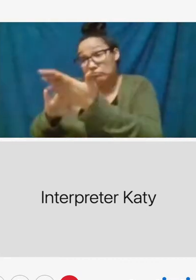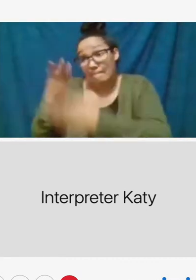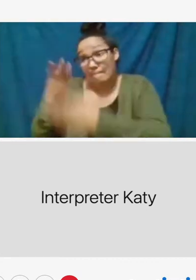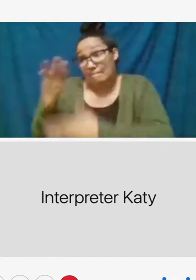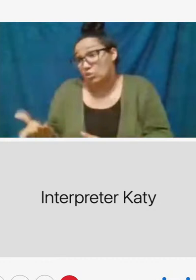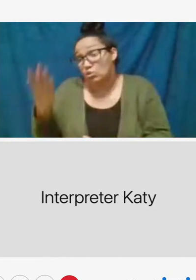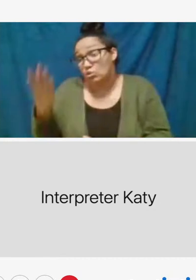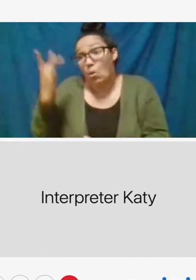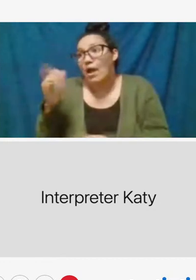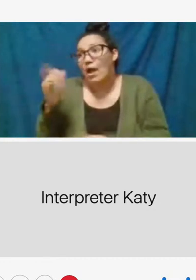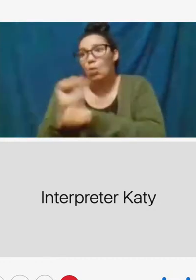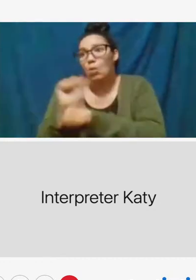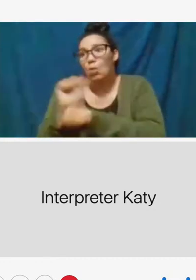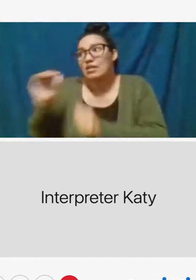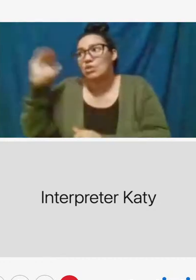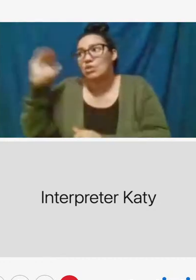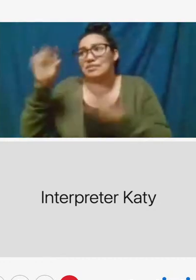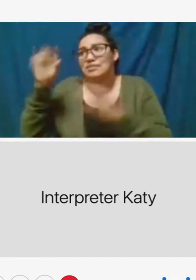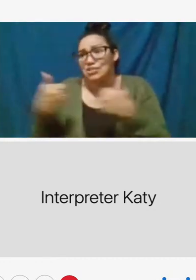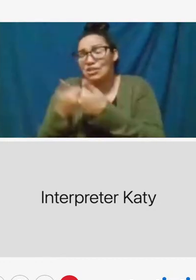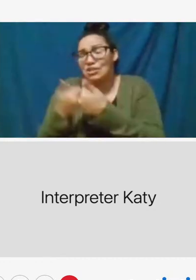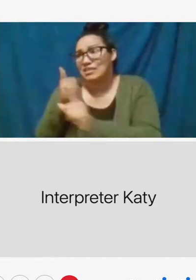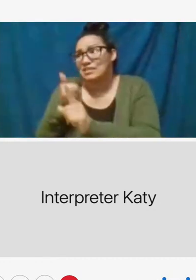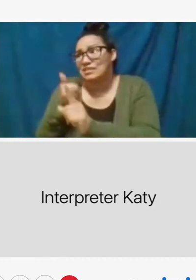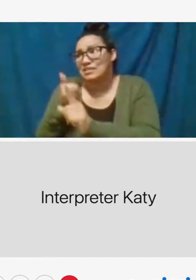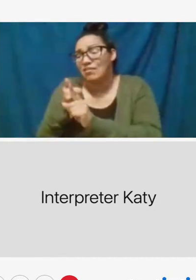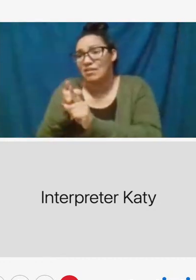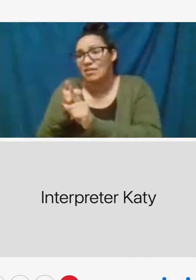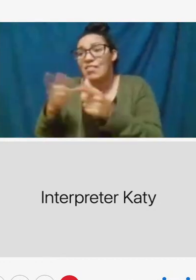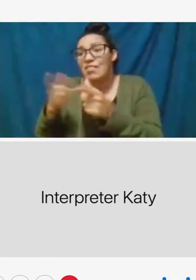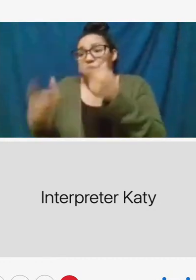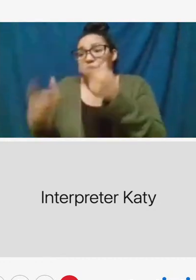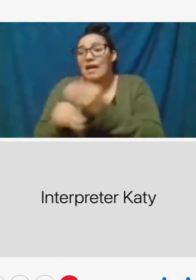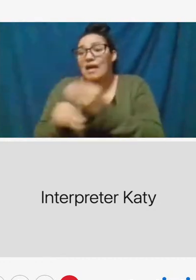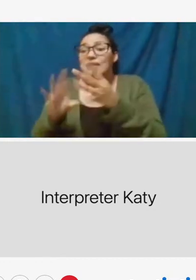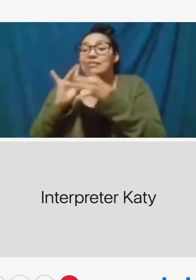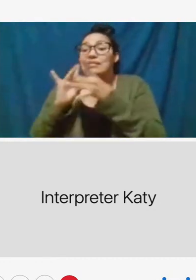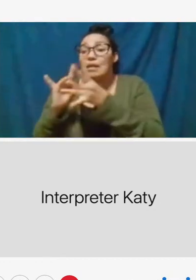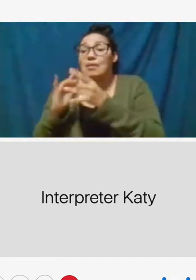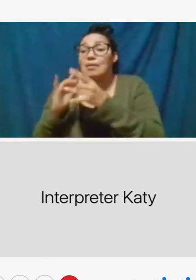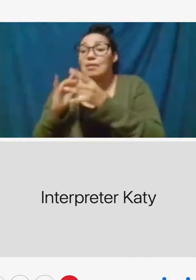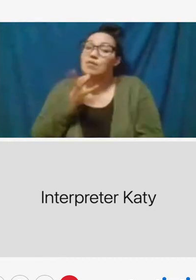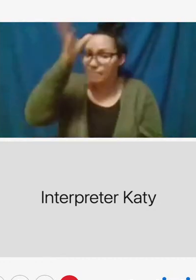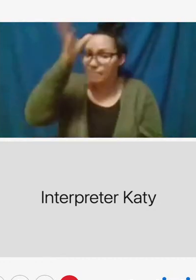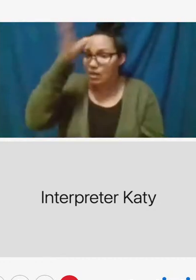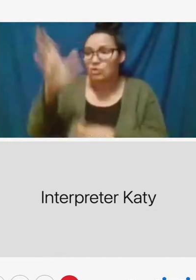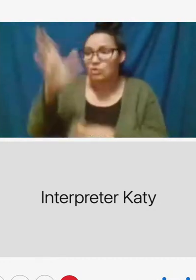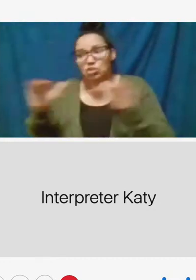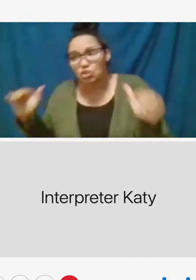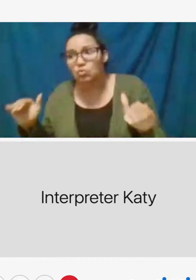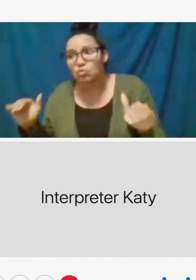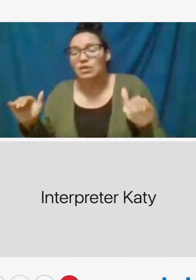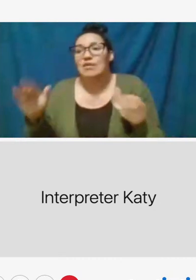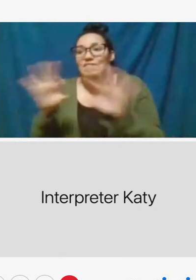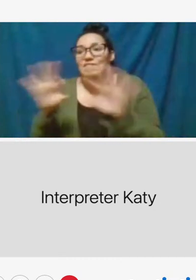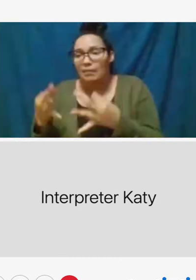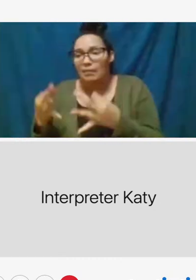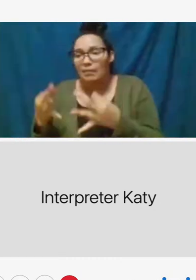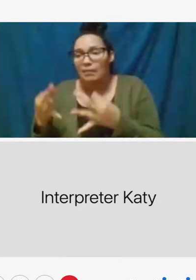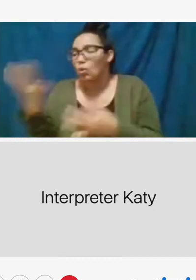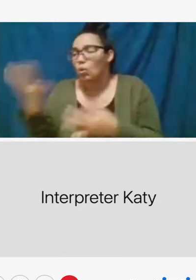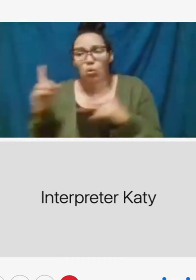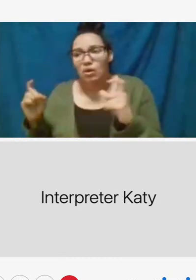adults and it's challenging when you have the dynamic of children and parents and families uh it's even more complex um just curious one of